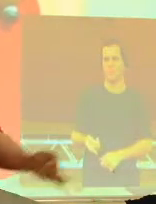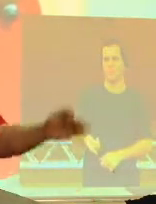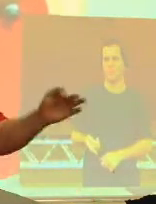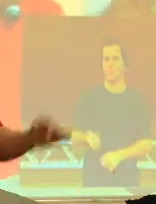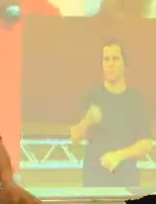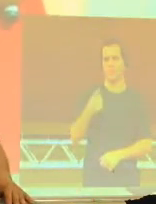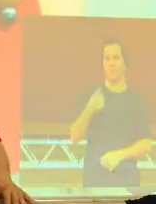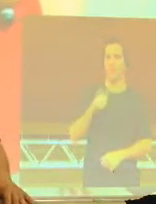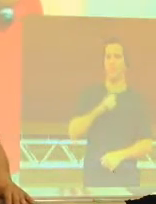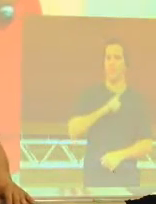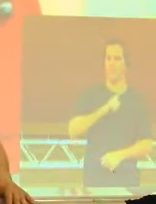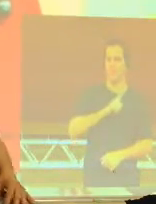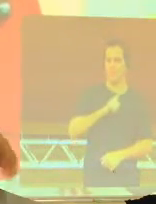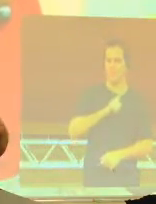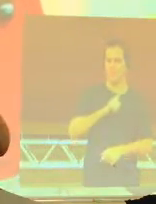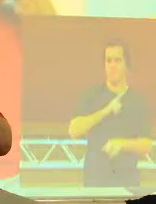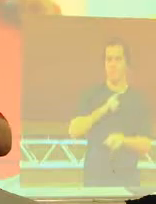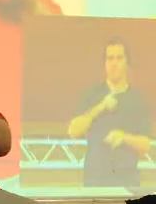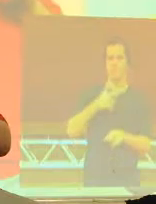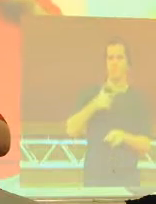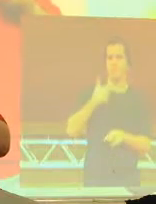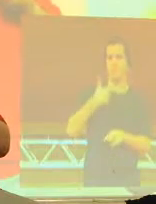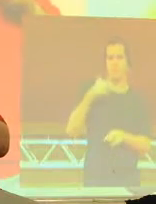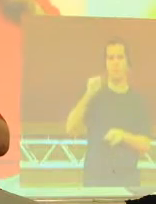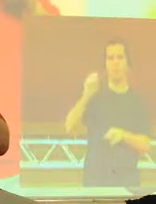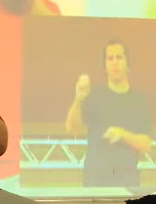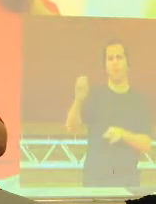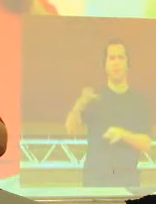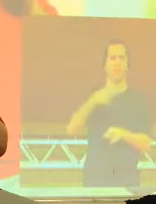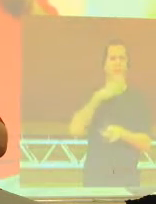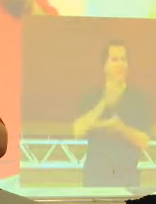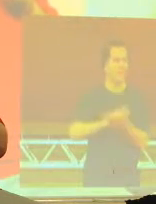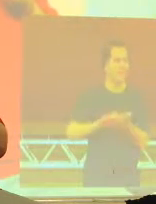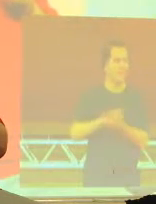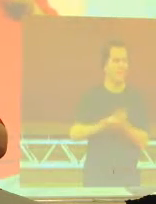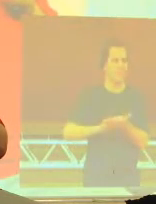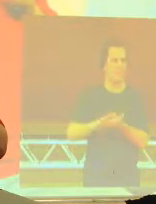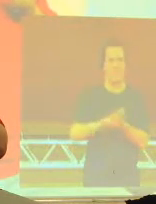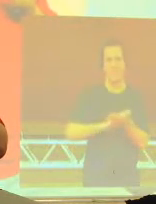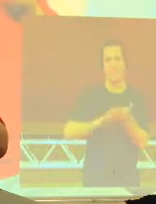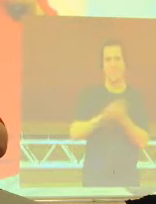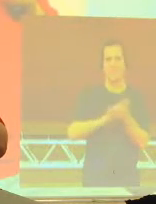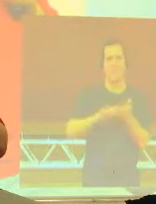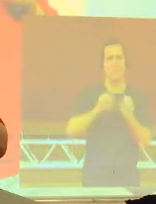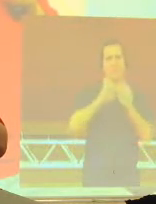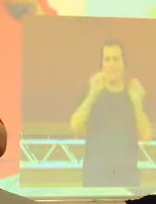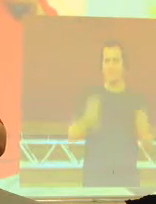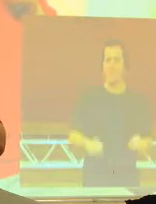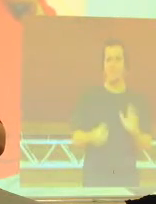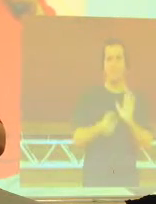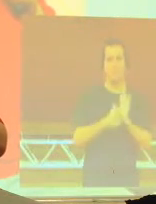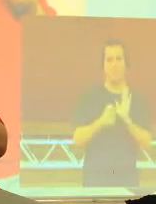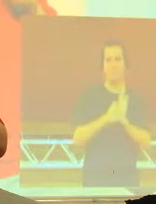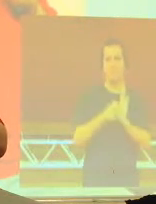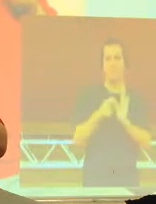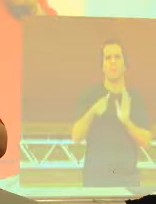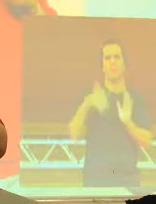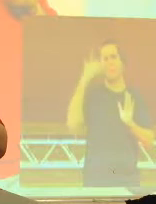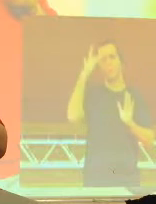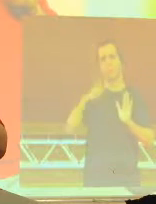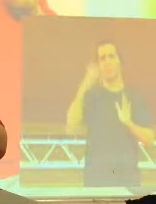She doesn't know any programming. She doesn't know how to use the command line either. She can only use it from